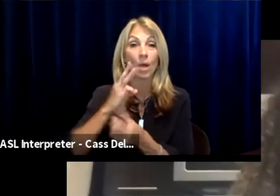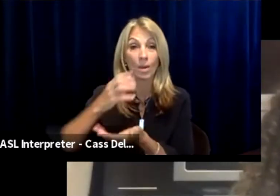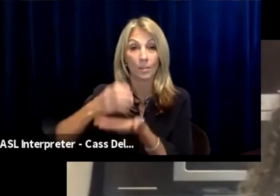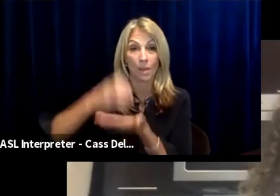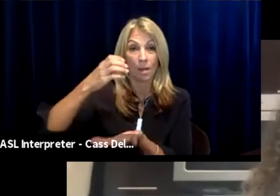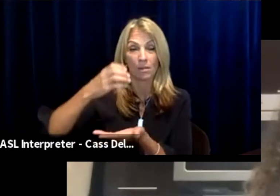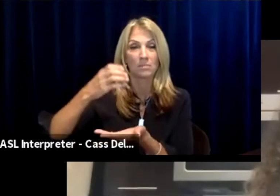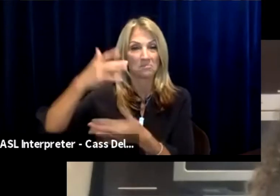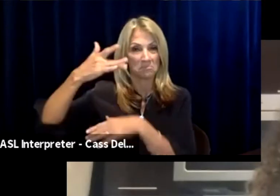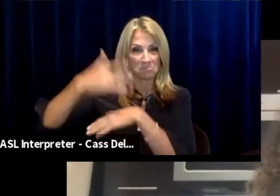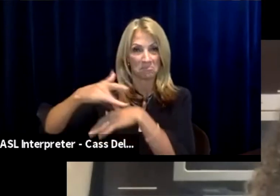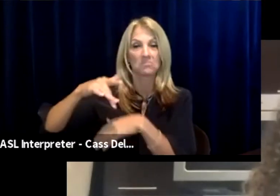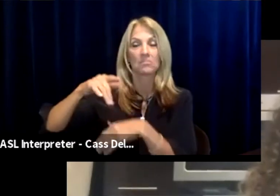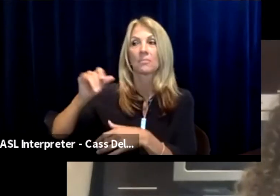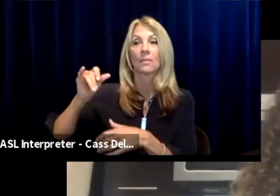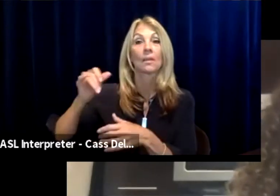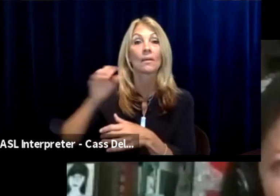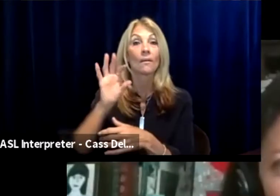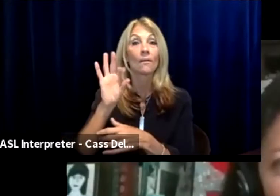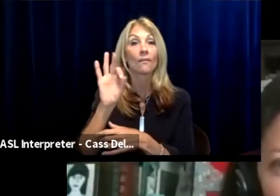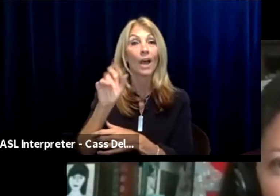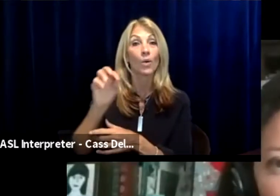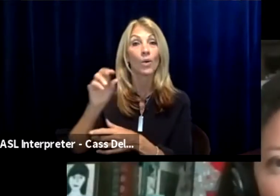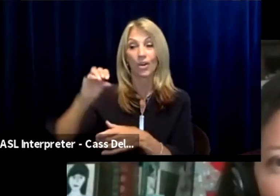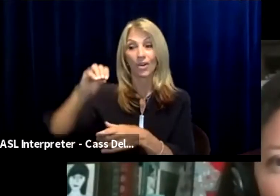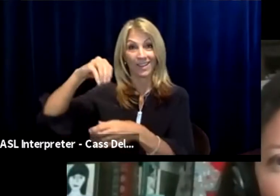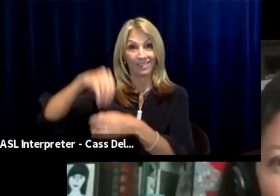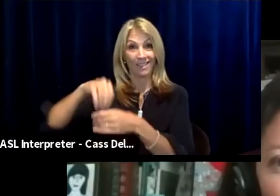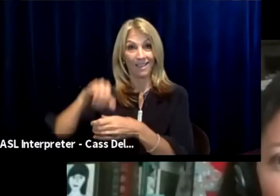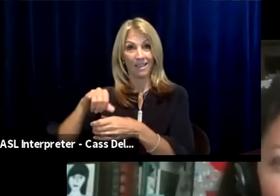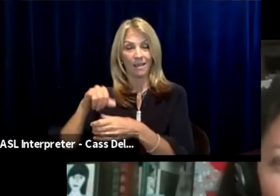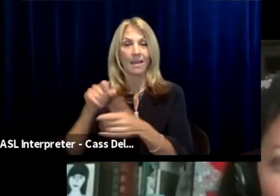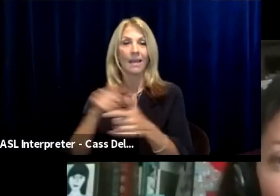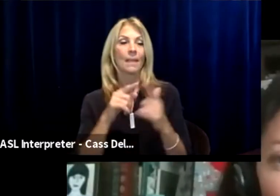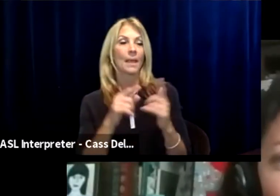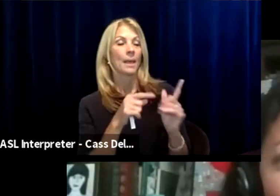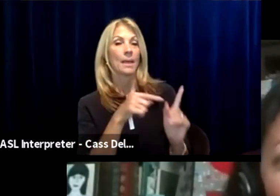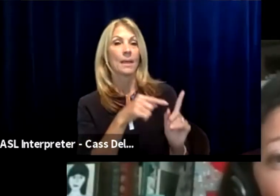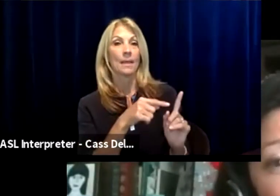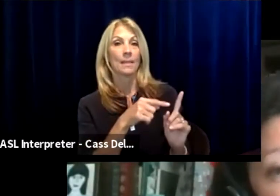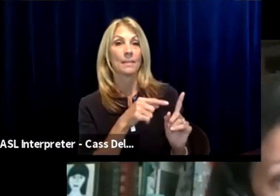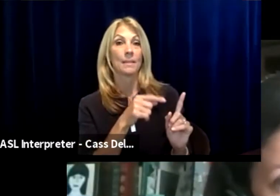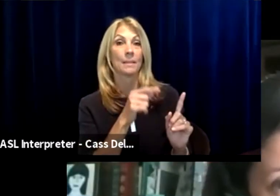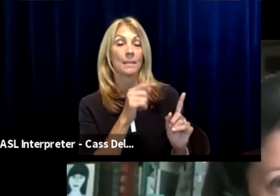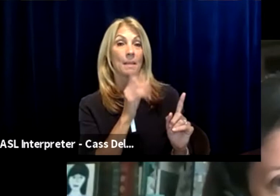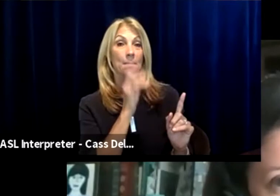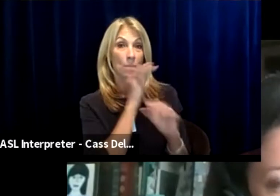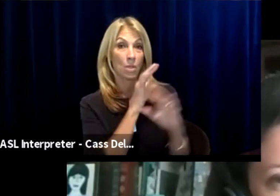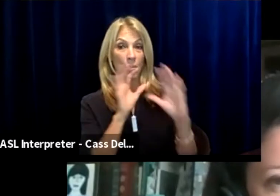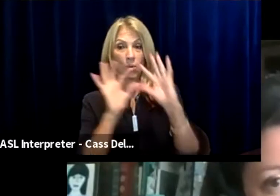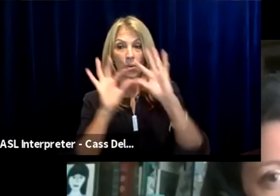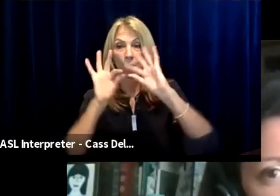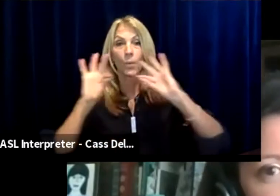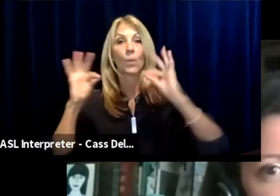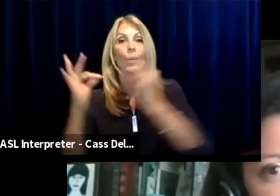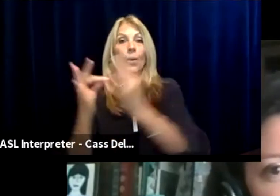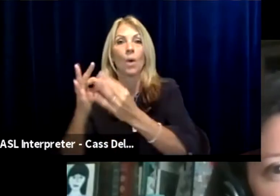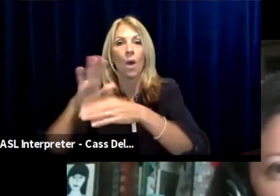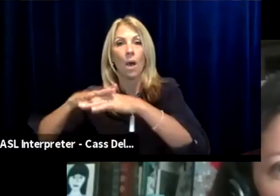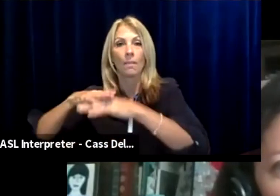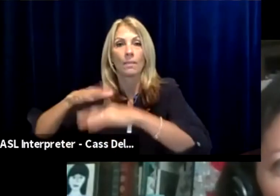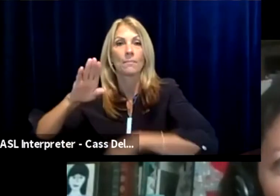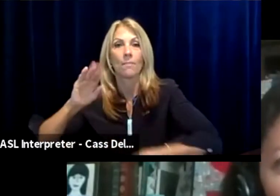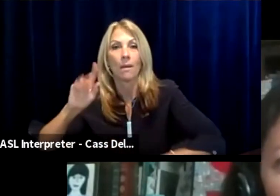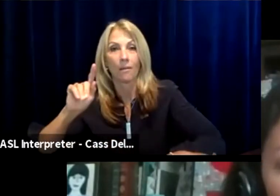and then put your balloon over the top of the bottle and then just pour in